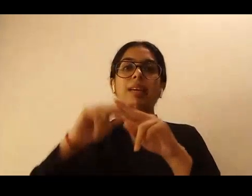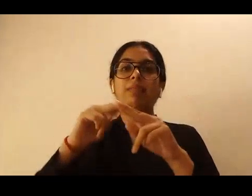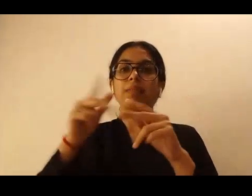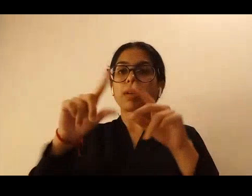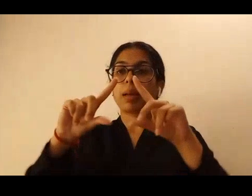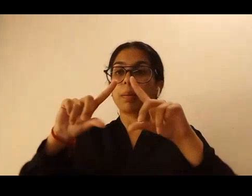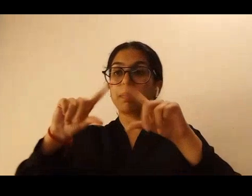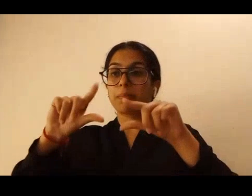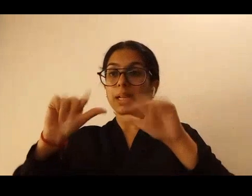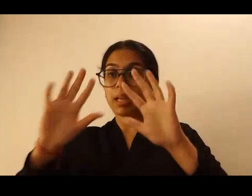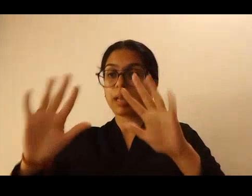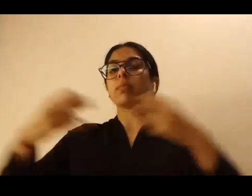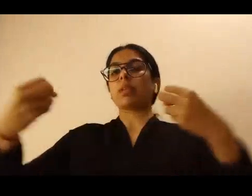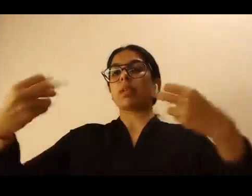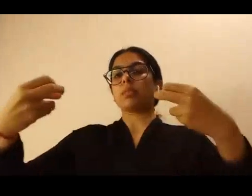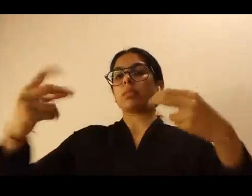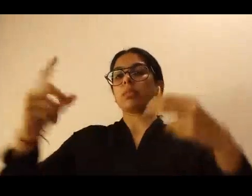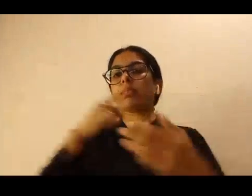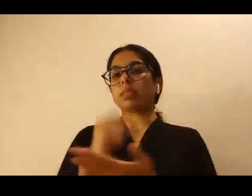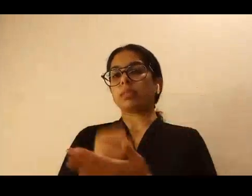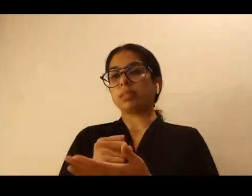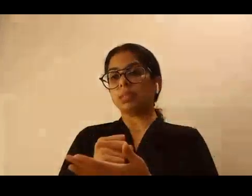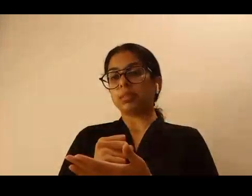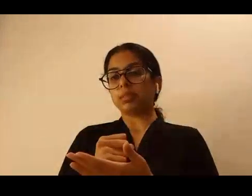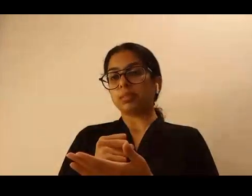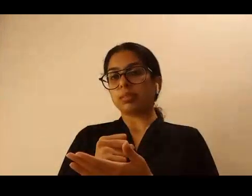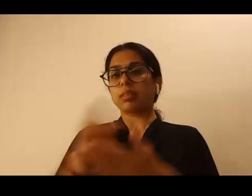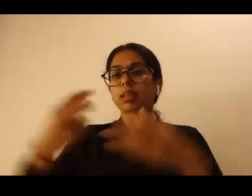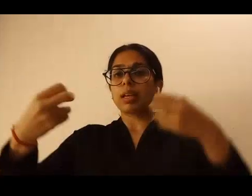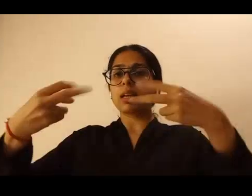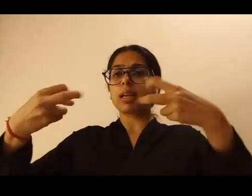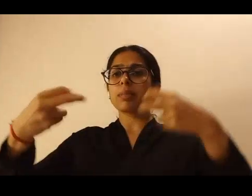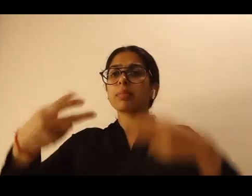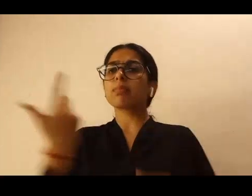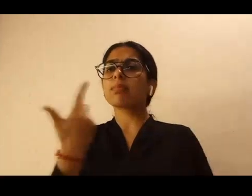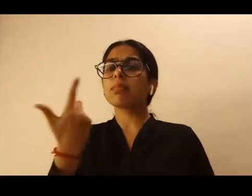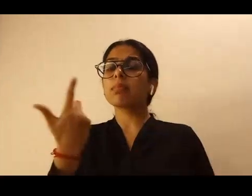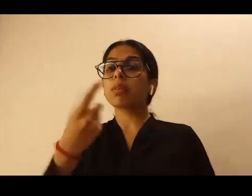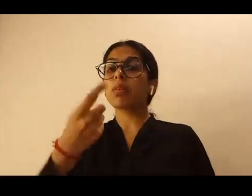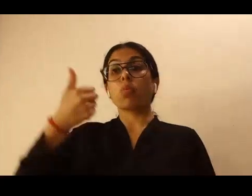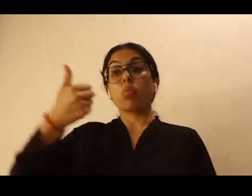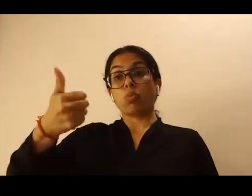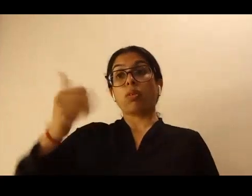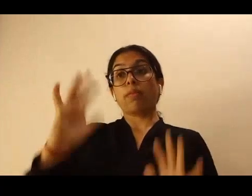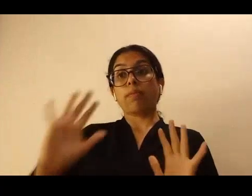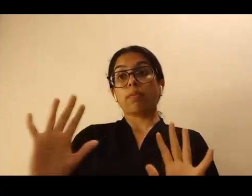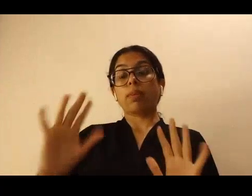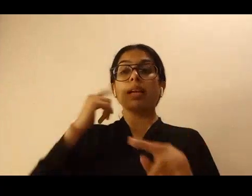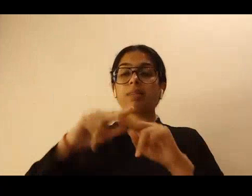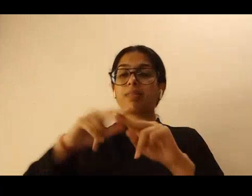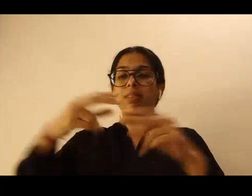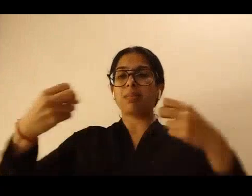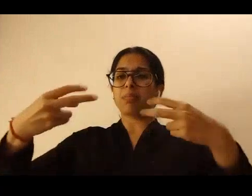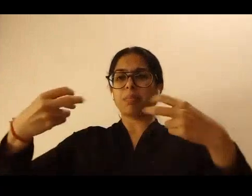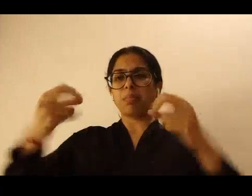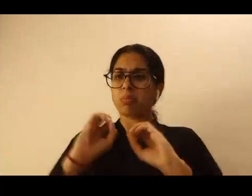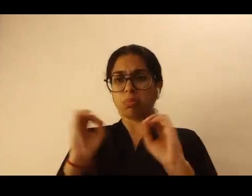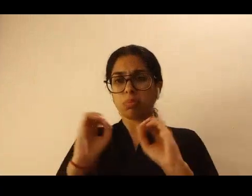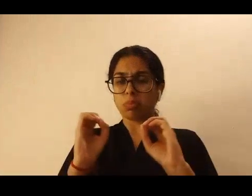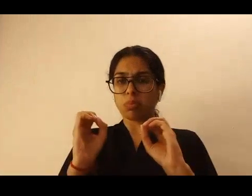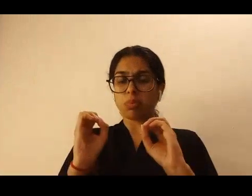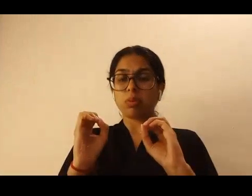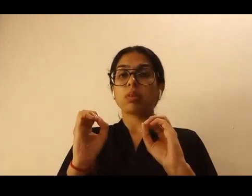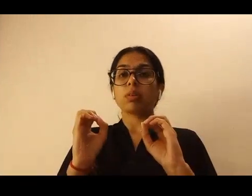The good thing about captions is the fact that at least even if you're not providing captions, what we could do is we could also let people know that captions can be